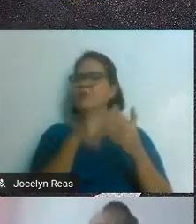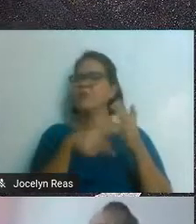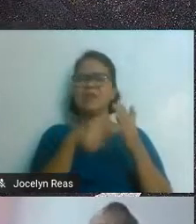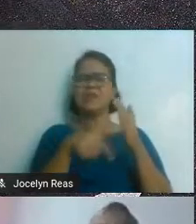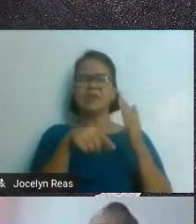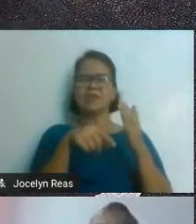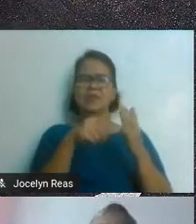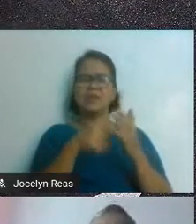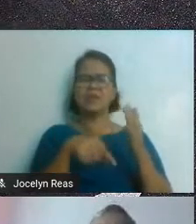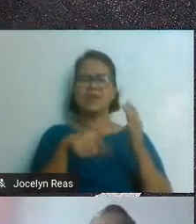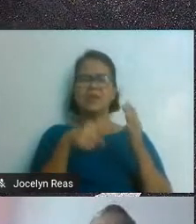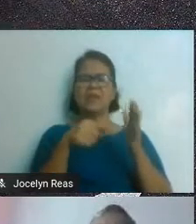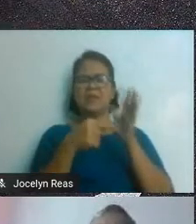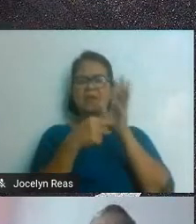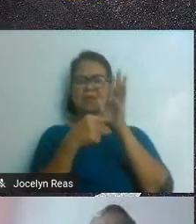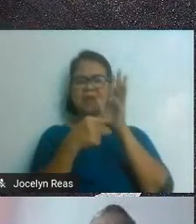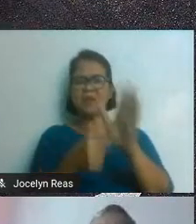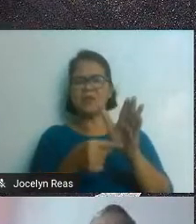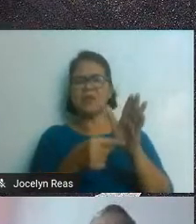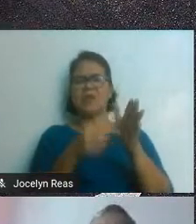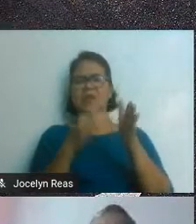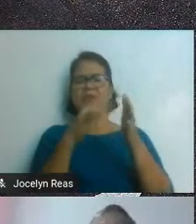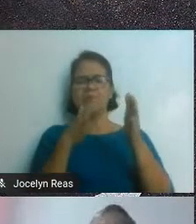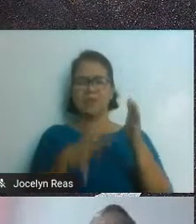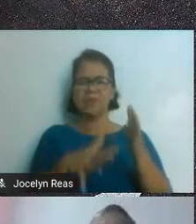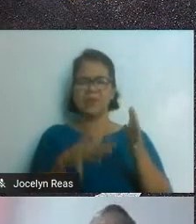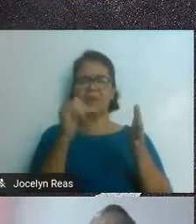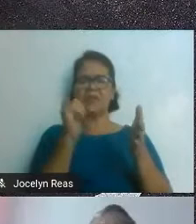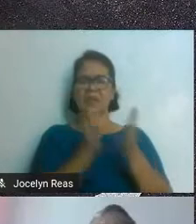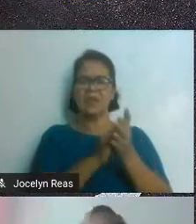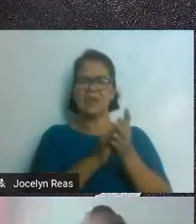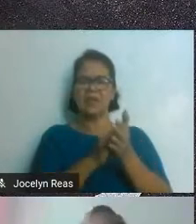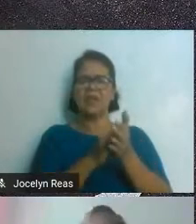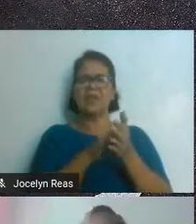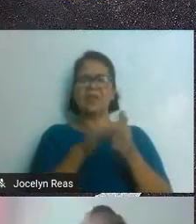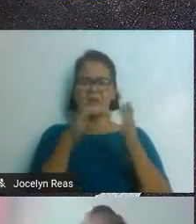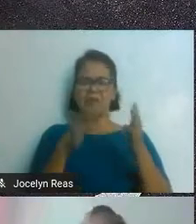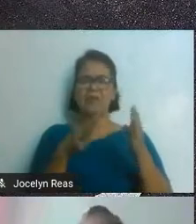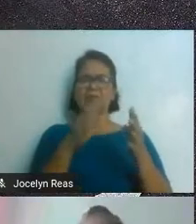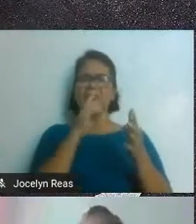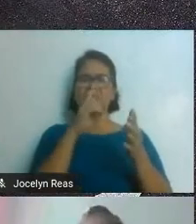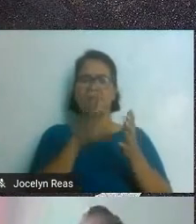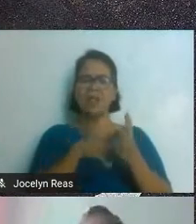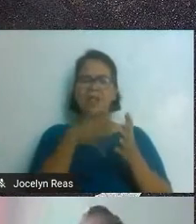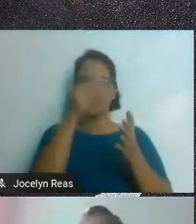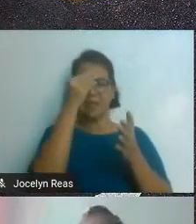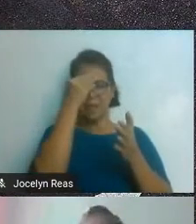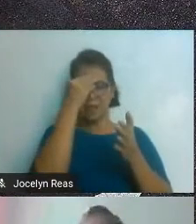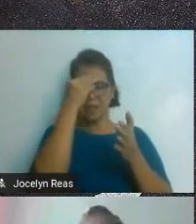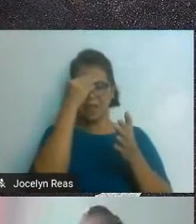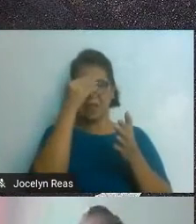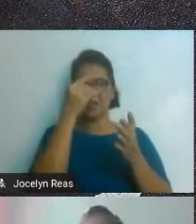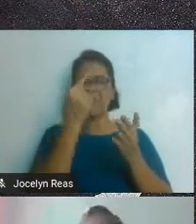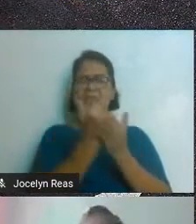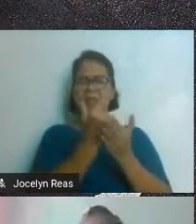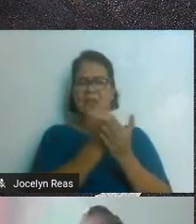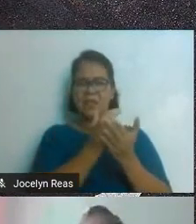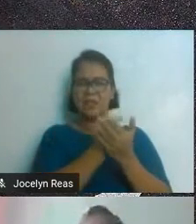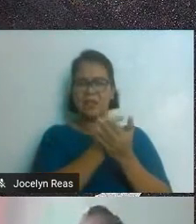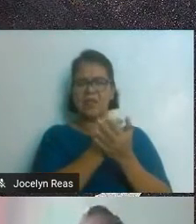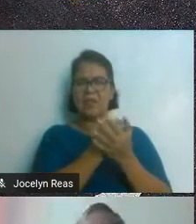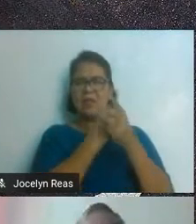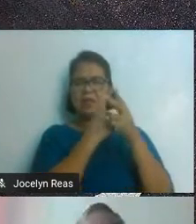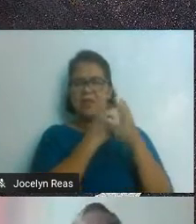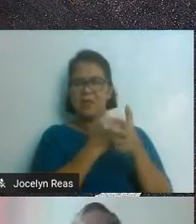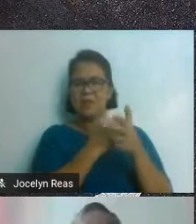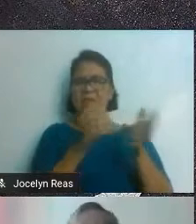maipakikita mo para mapatunayan natutunan mo na araw? Pangatlo, we will provide support and encourage